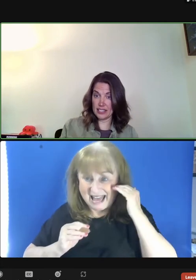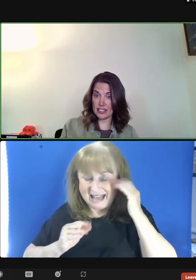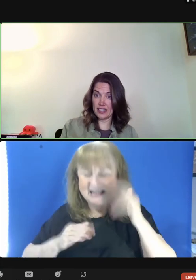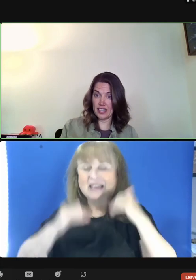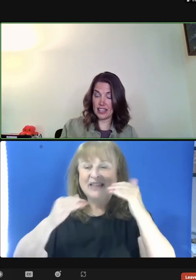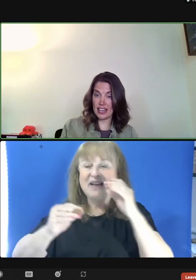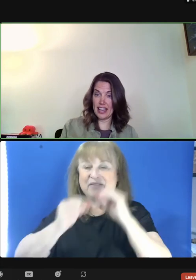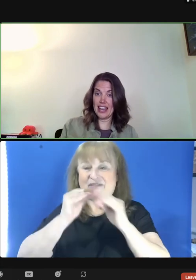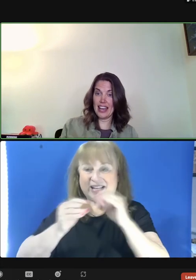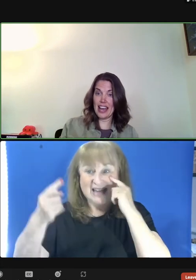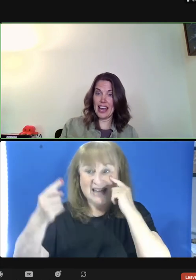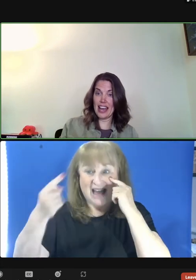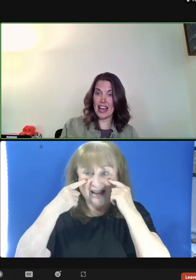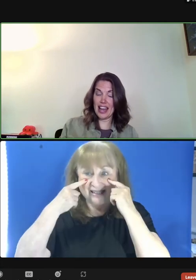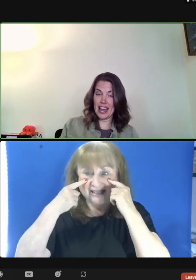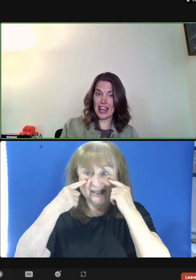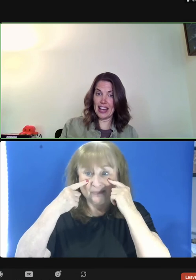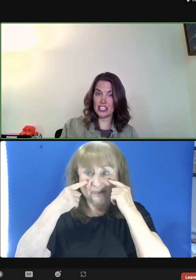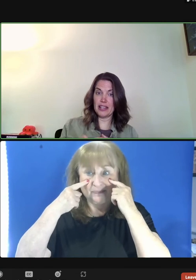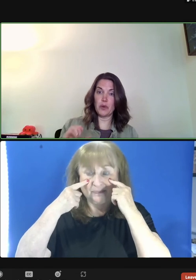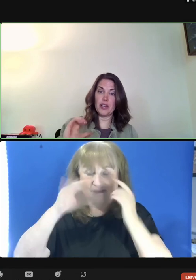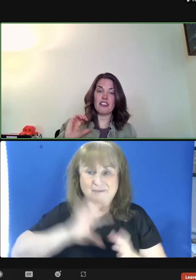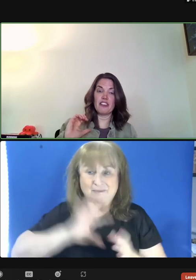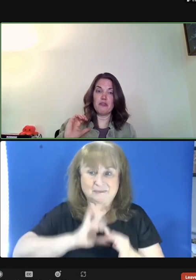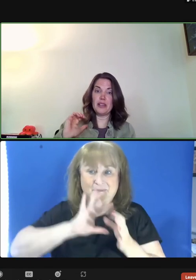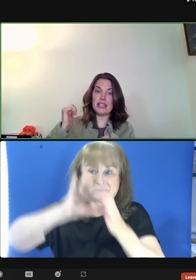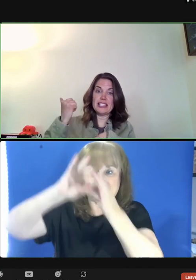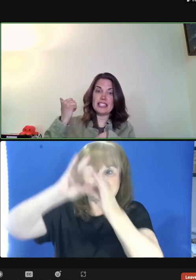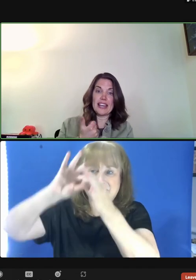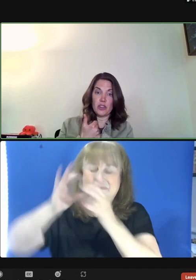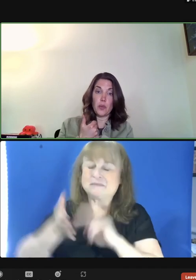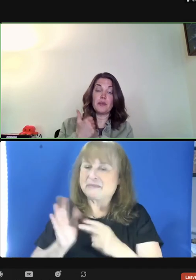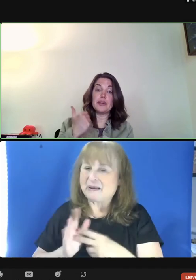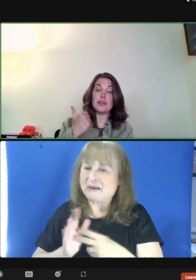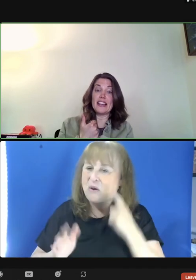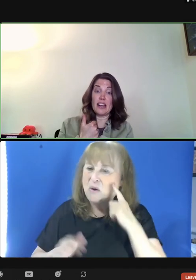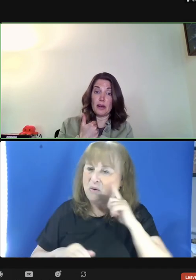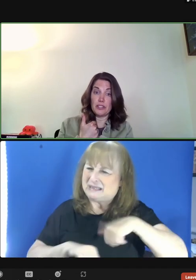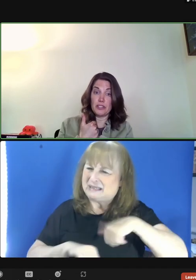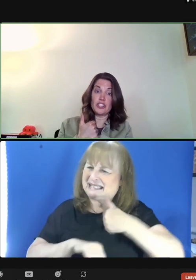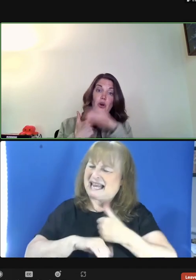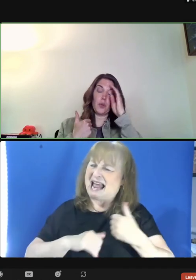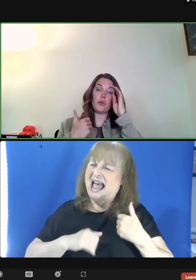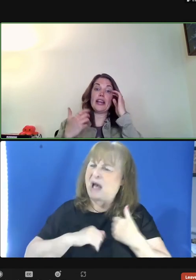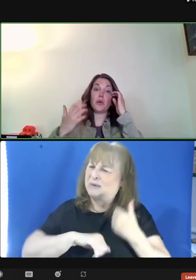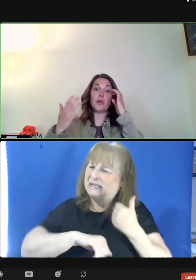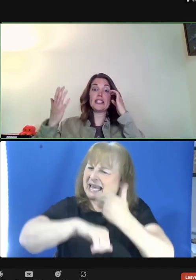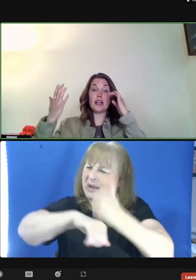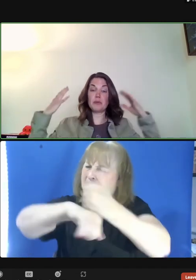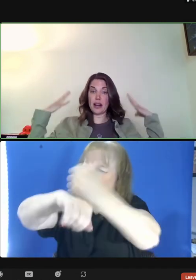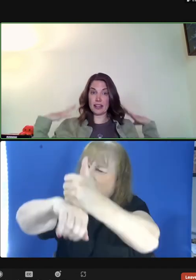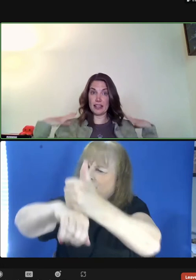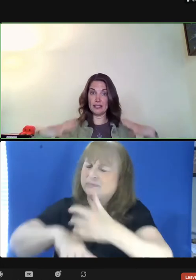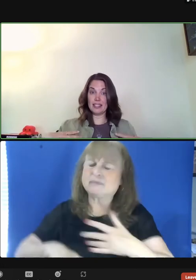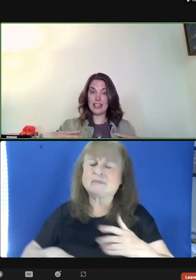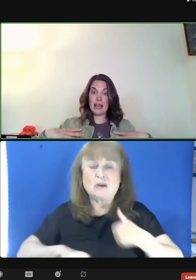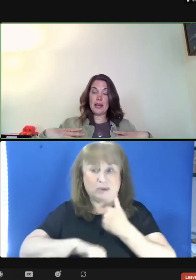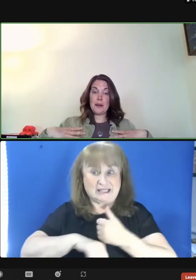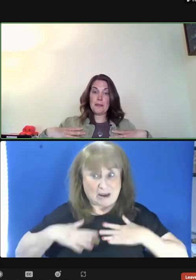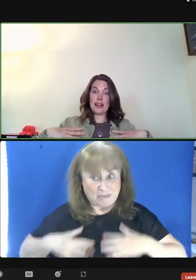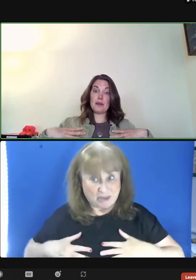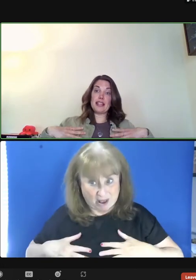the eyes. And actually by that, we kind of mean we set the way that we set up. So like we set up the